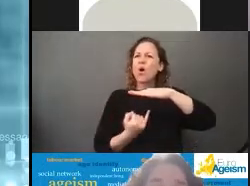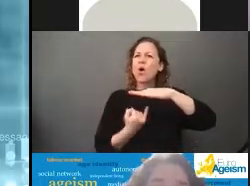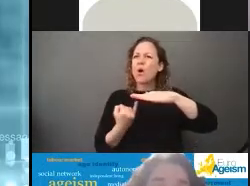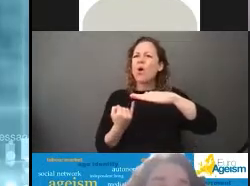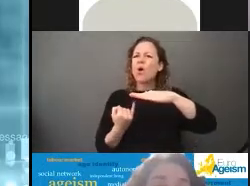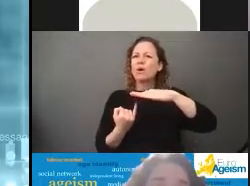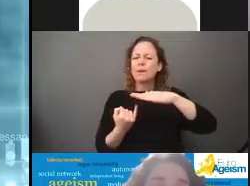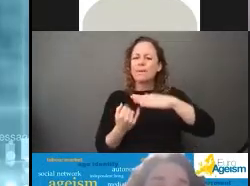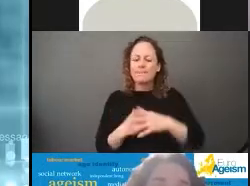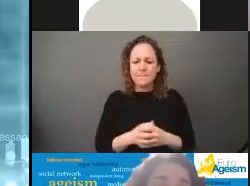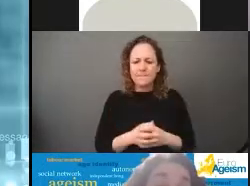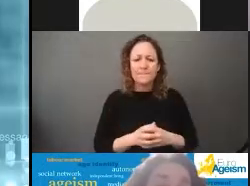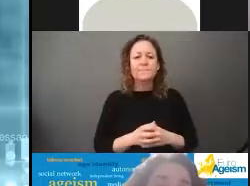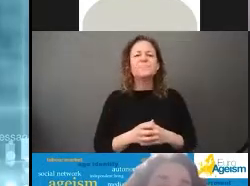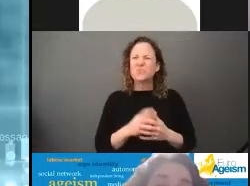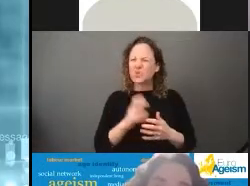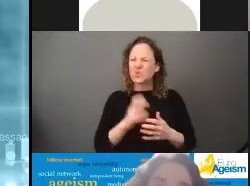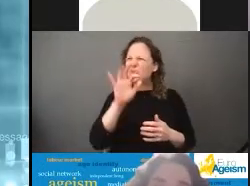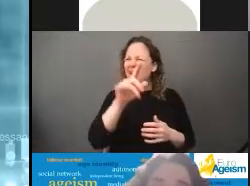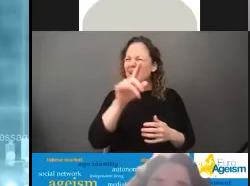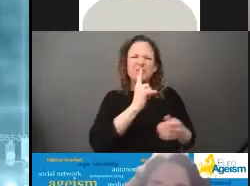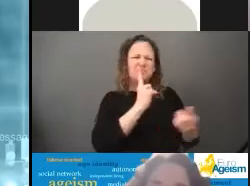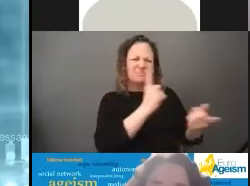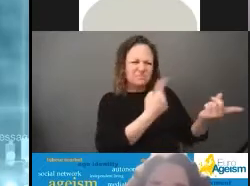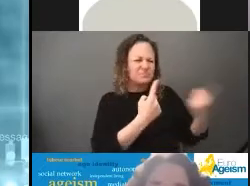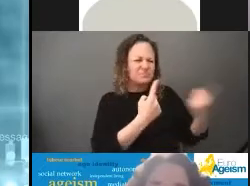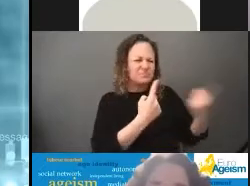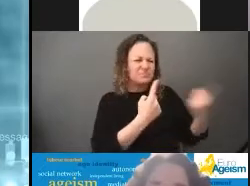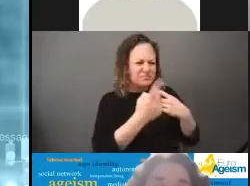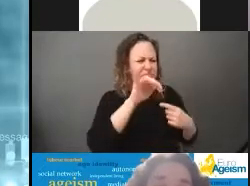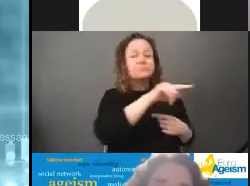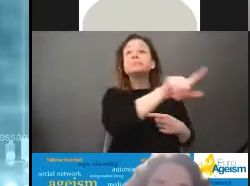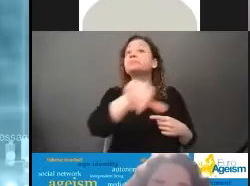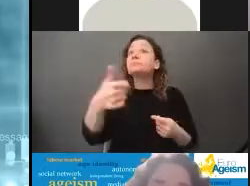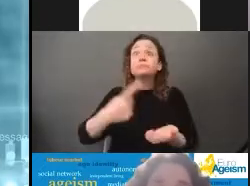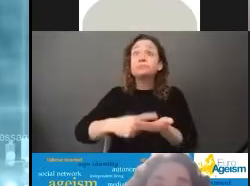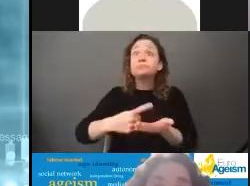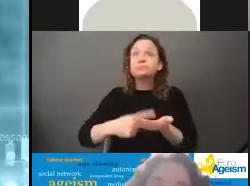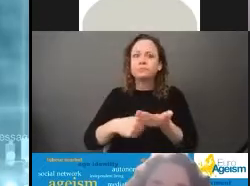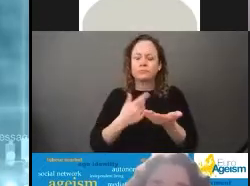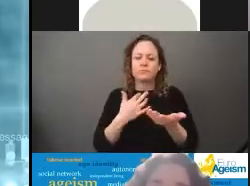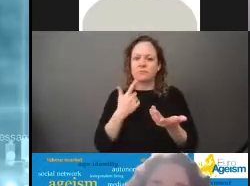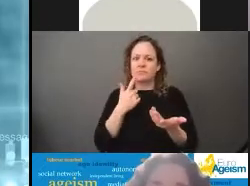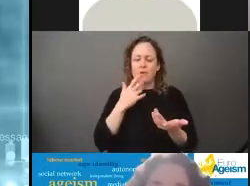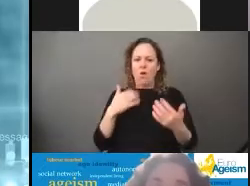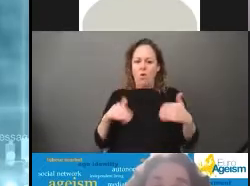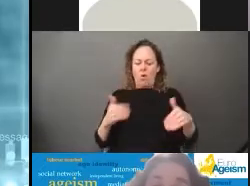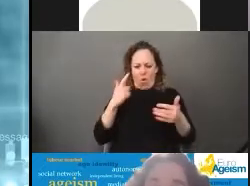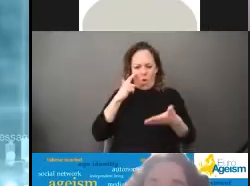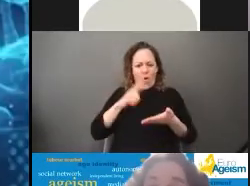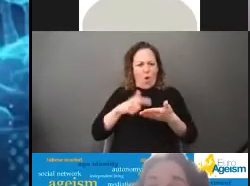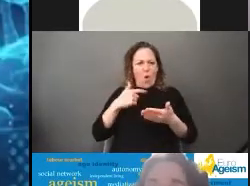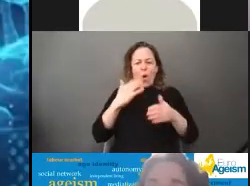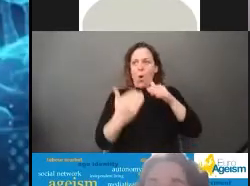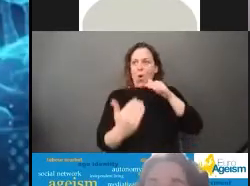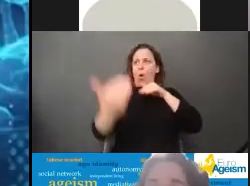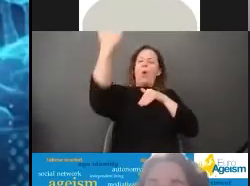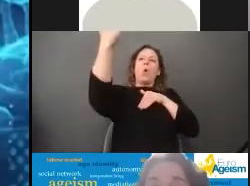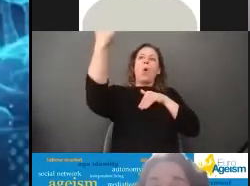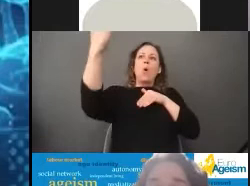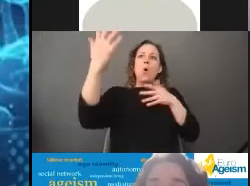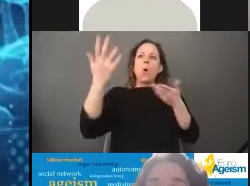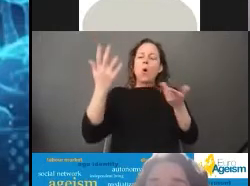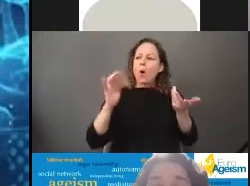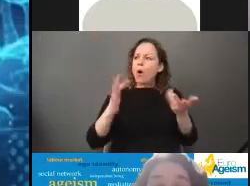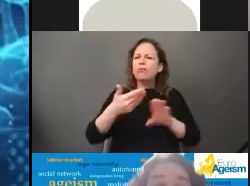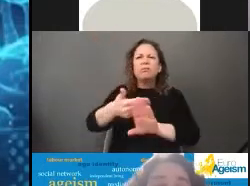The residents also noticed major power imbalance that was not evident before the pandemic. But basically, once the pandemic